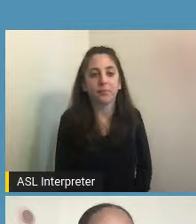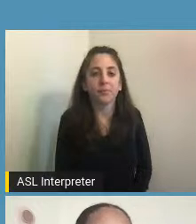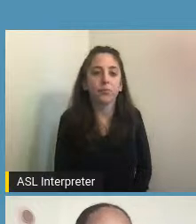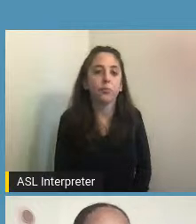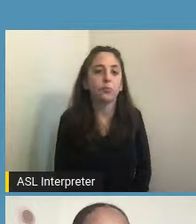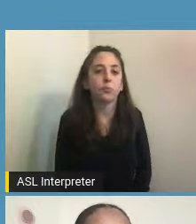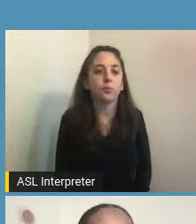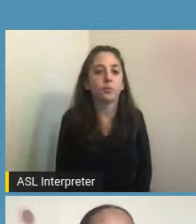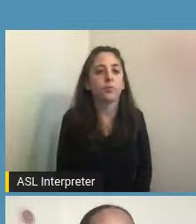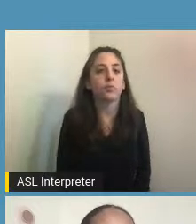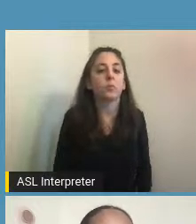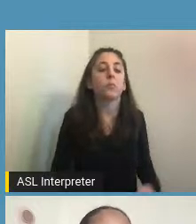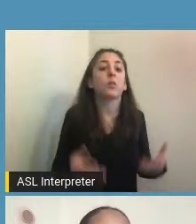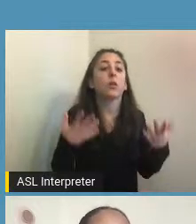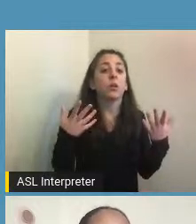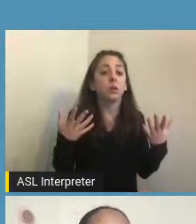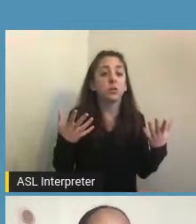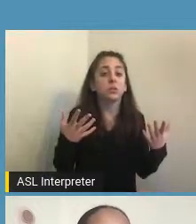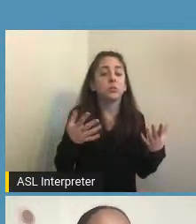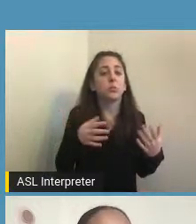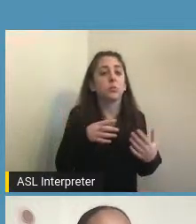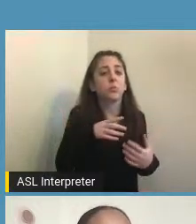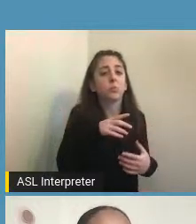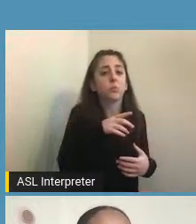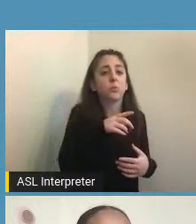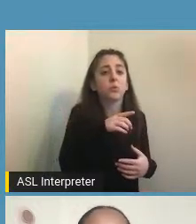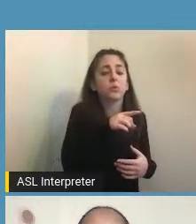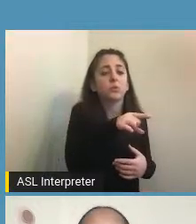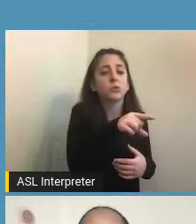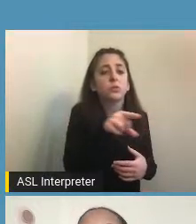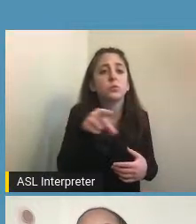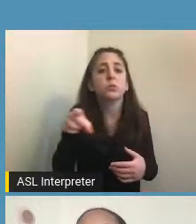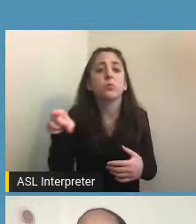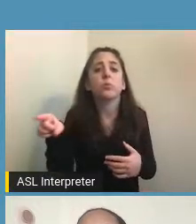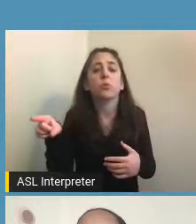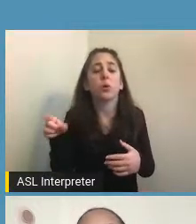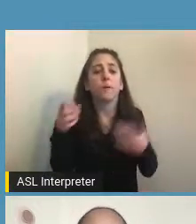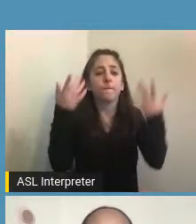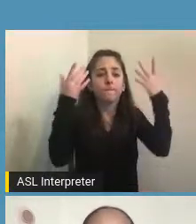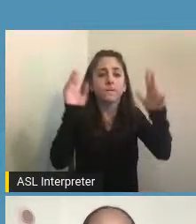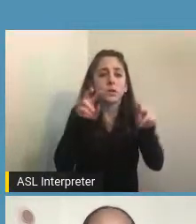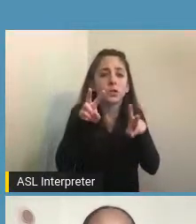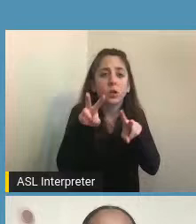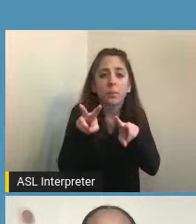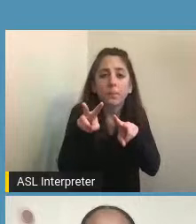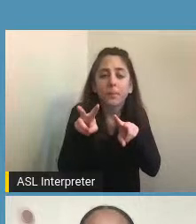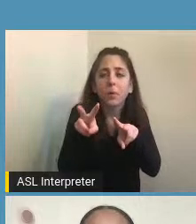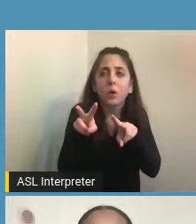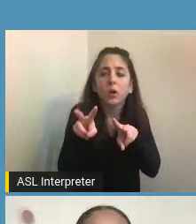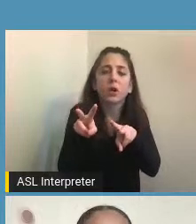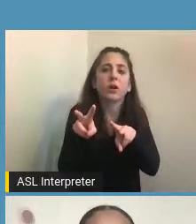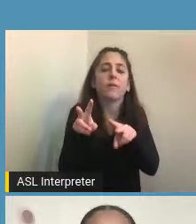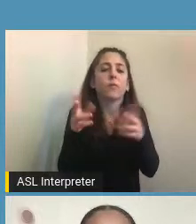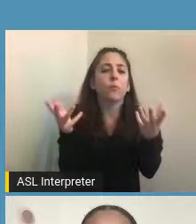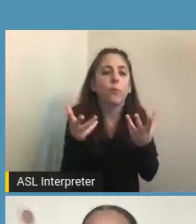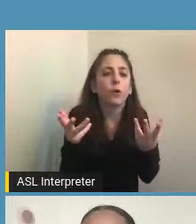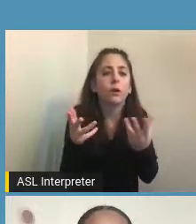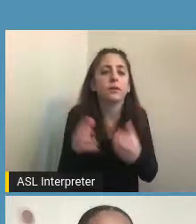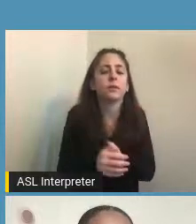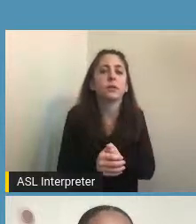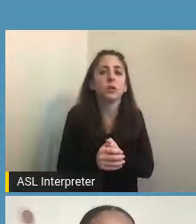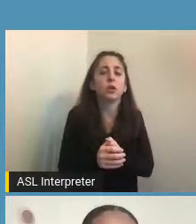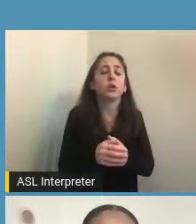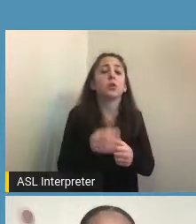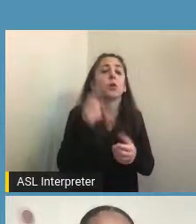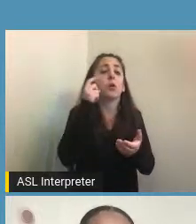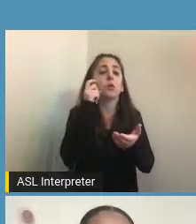So what insights did you observe? Did you notice that on certain topics, the audience talked